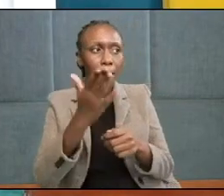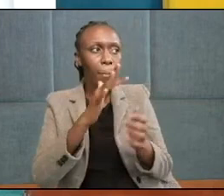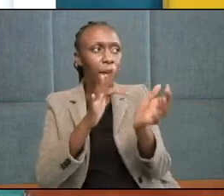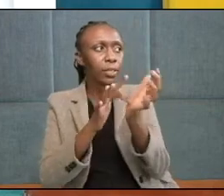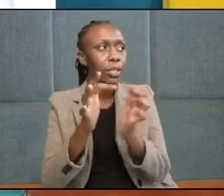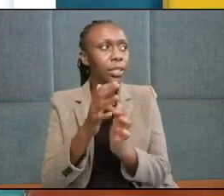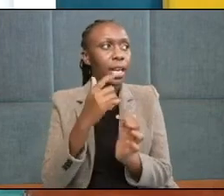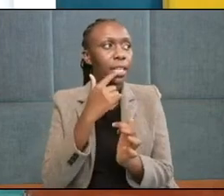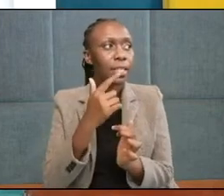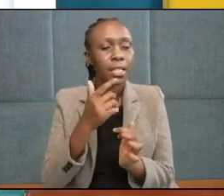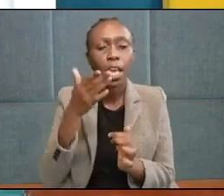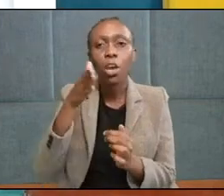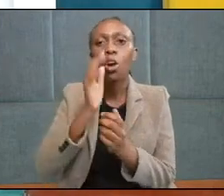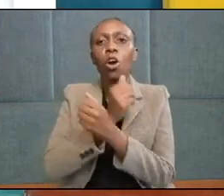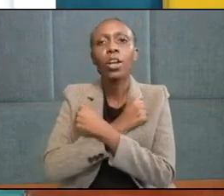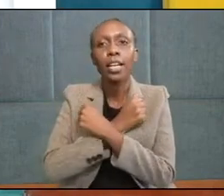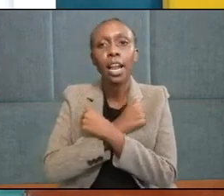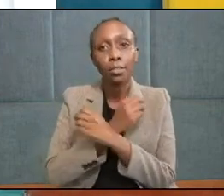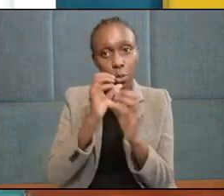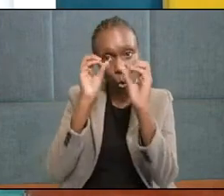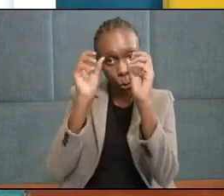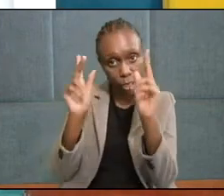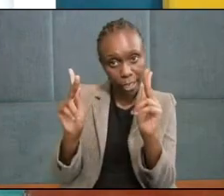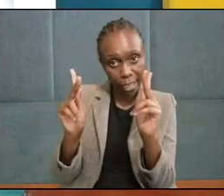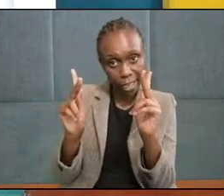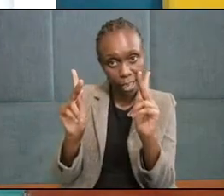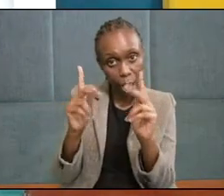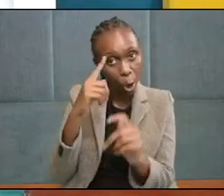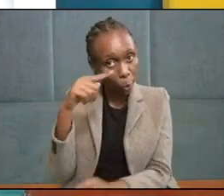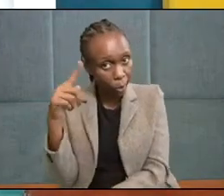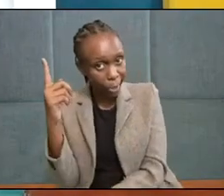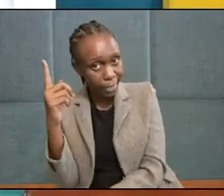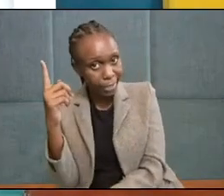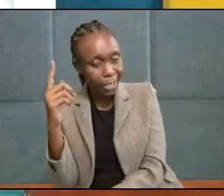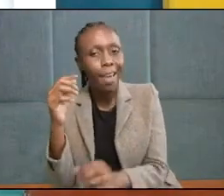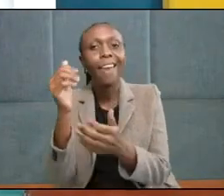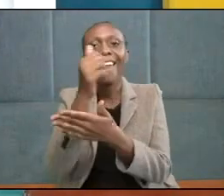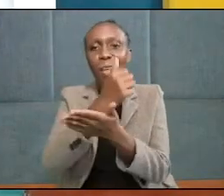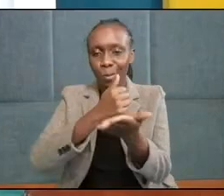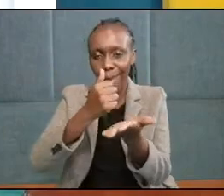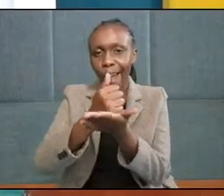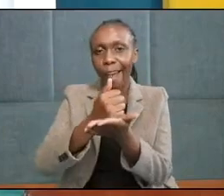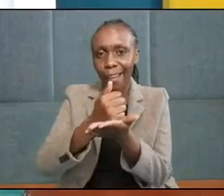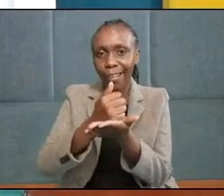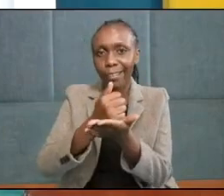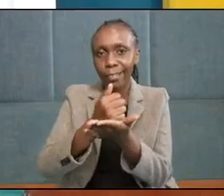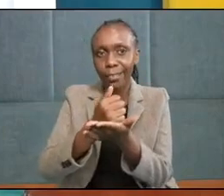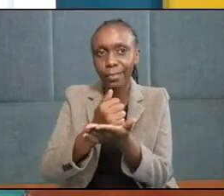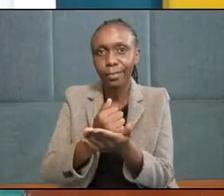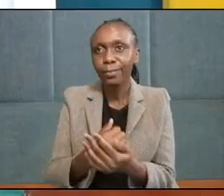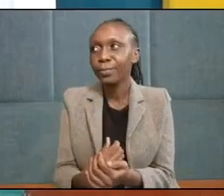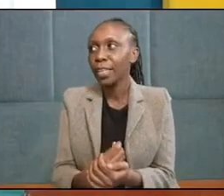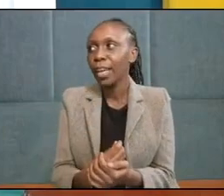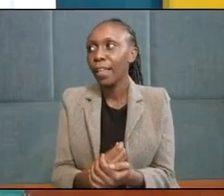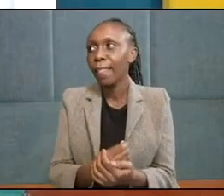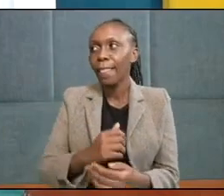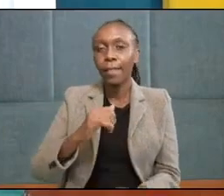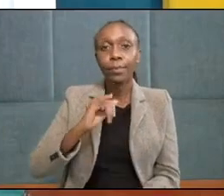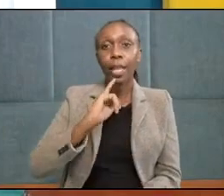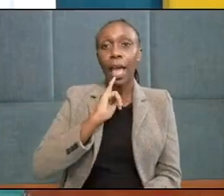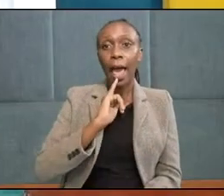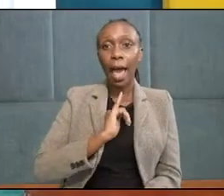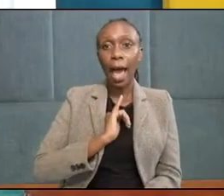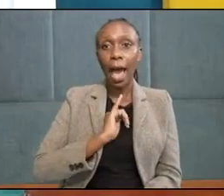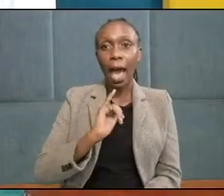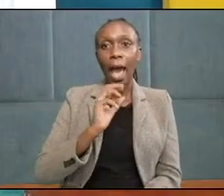God loves them. Okay? Okay. All right. All right. Amen. Amen. I will